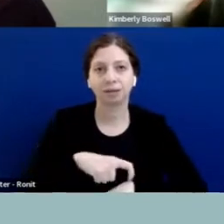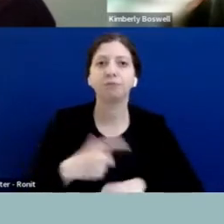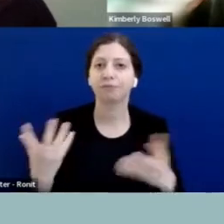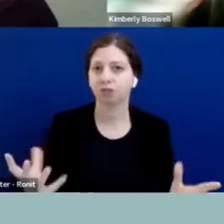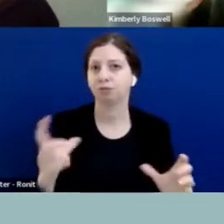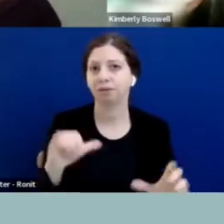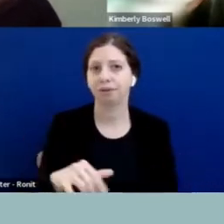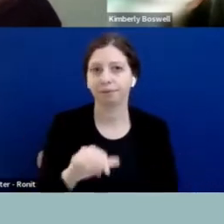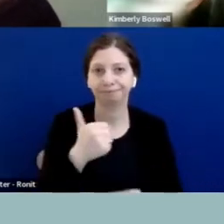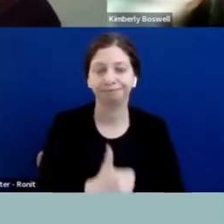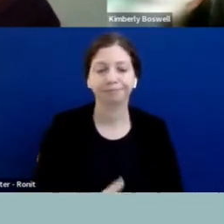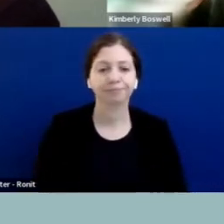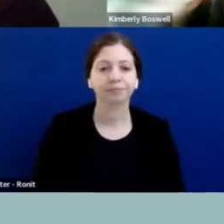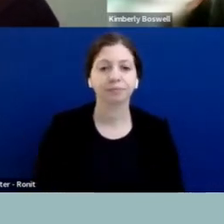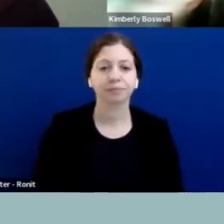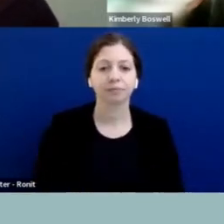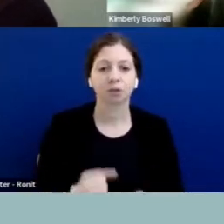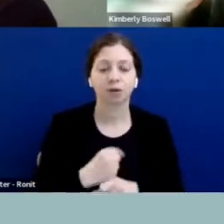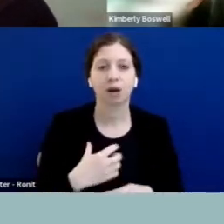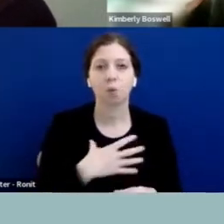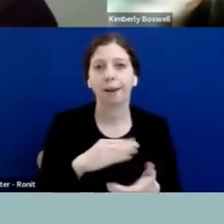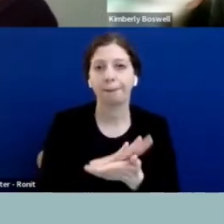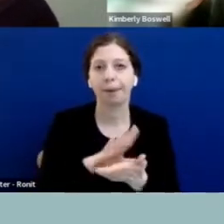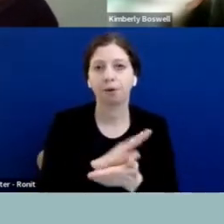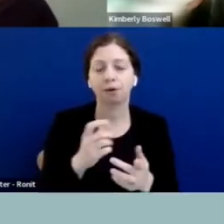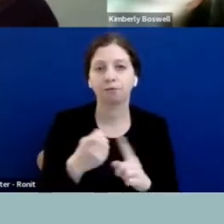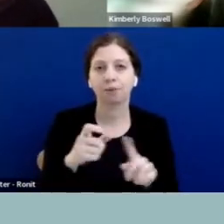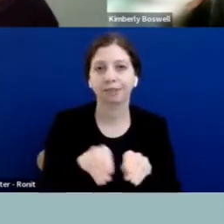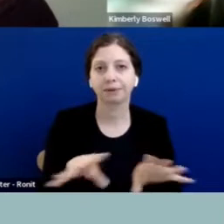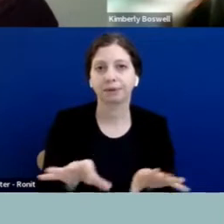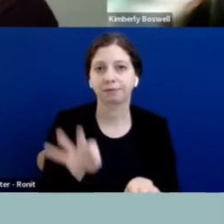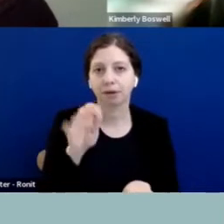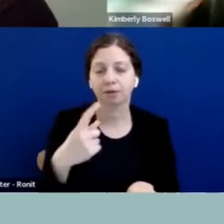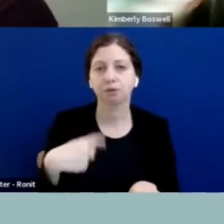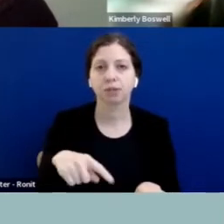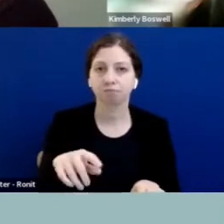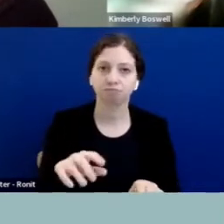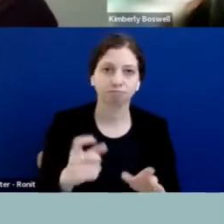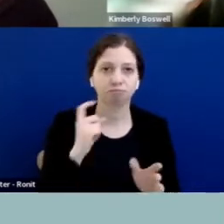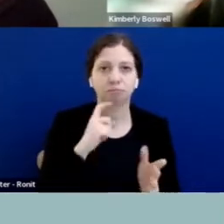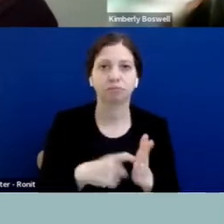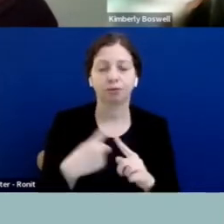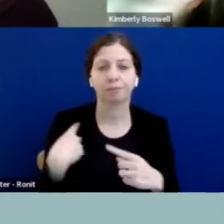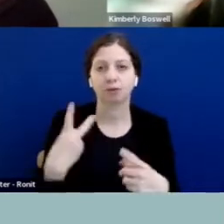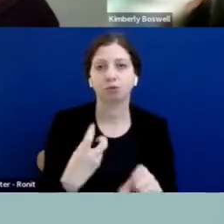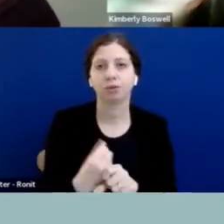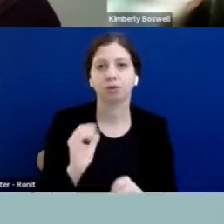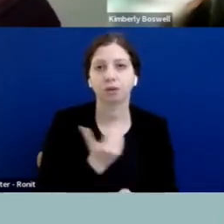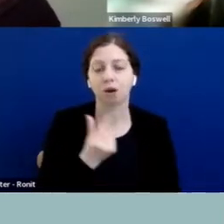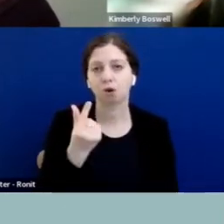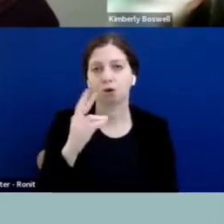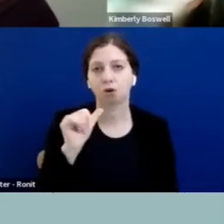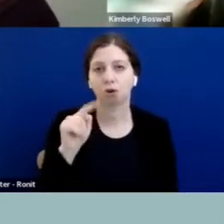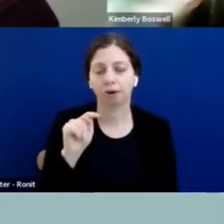actually. Create a white paper also from the dissemination findings that we found out from the last 2 years of our grant.